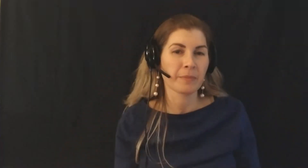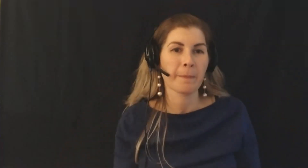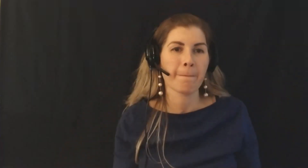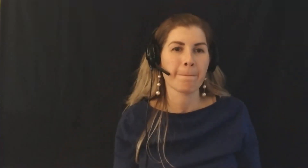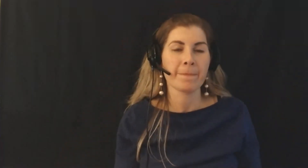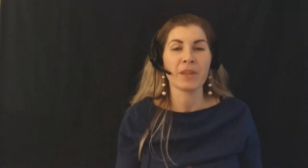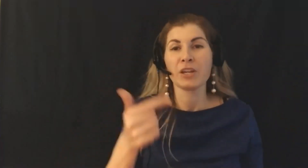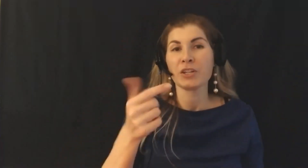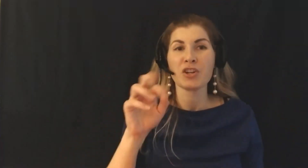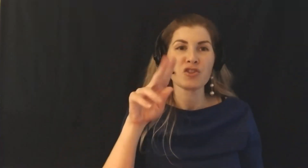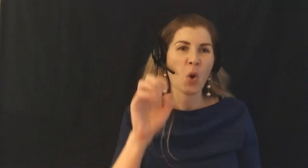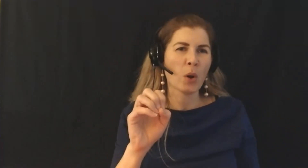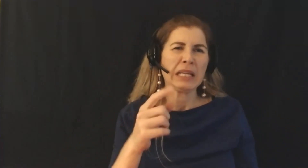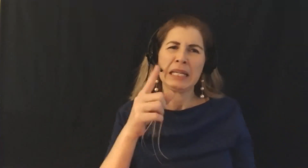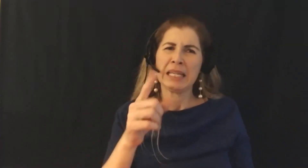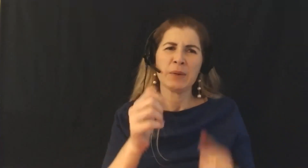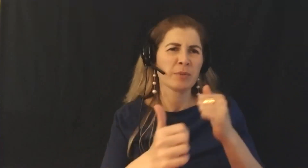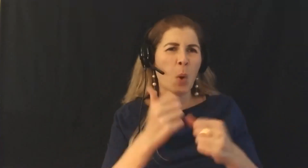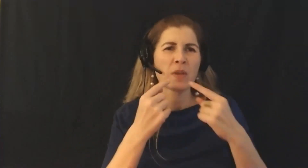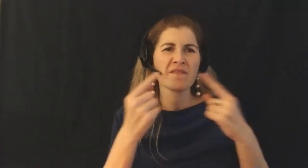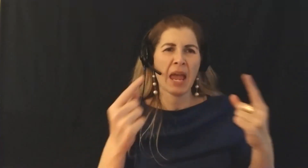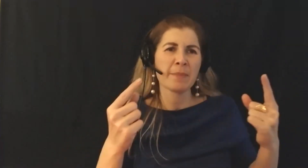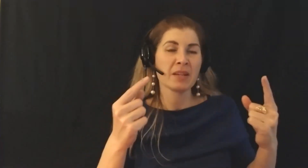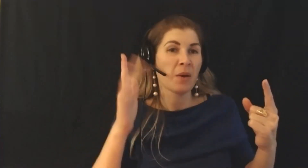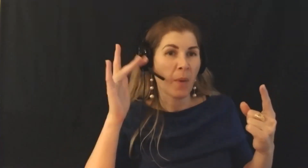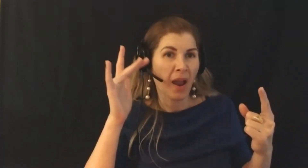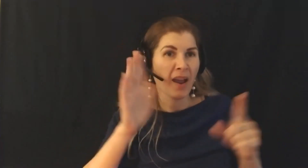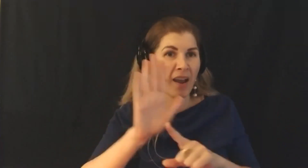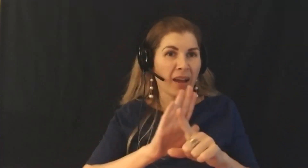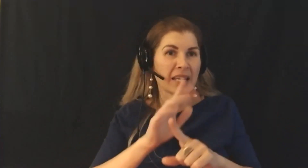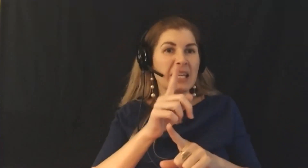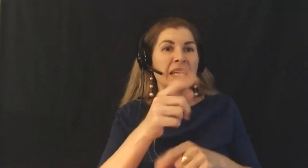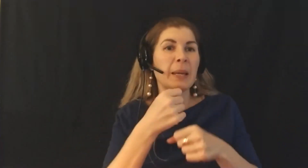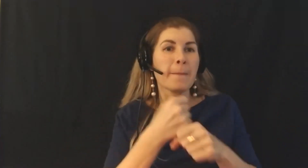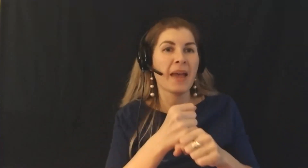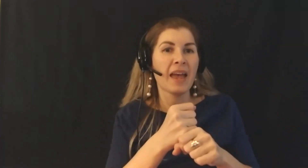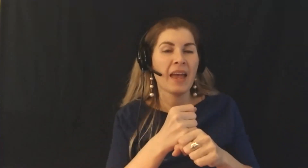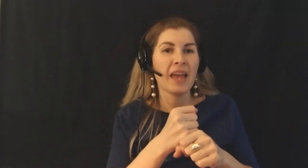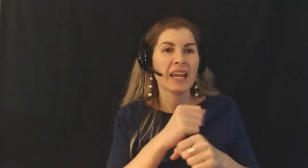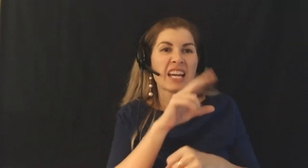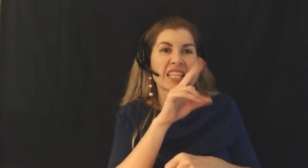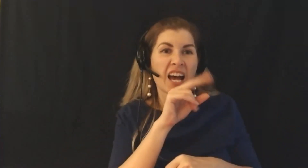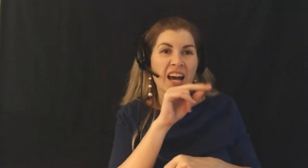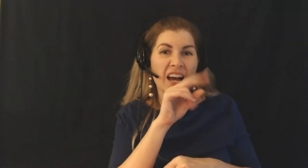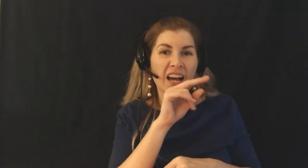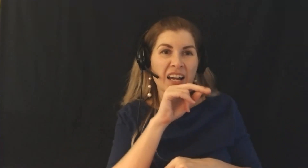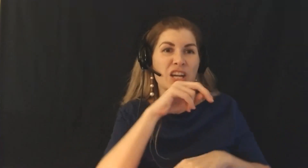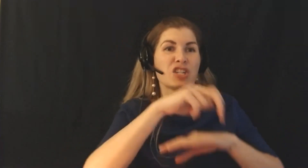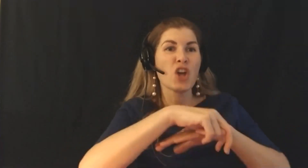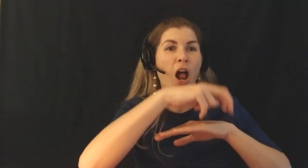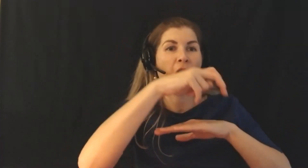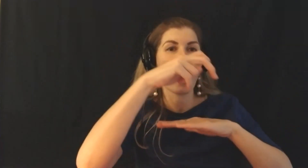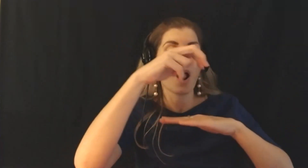George was most famous for his ability to make a duck jump out of the